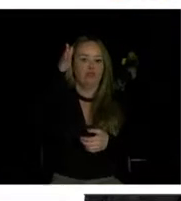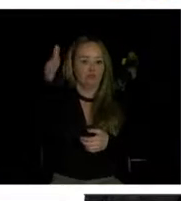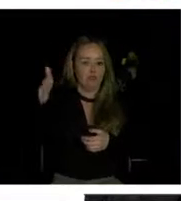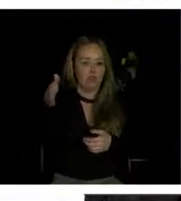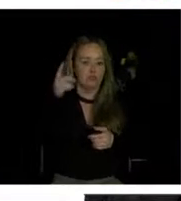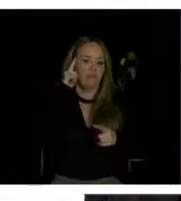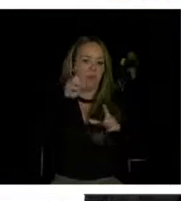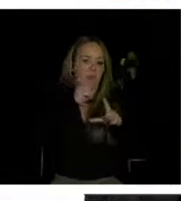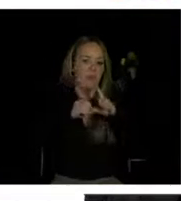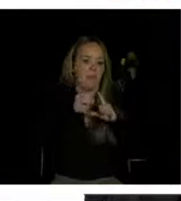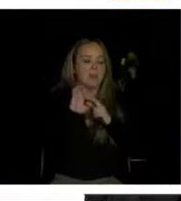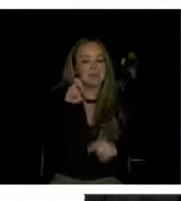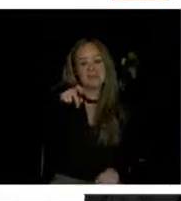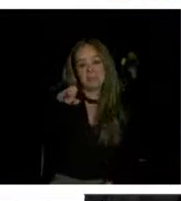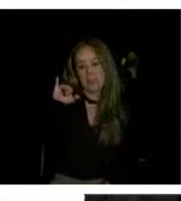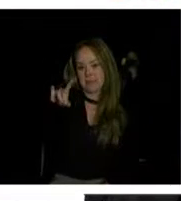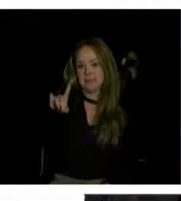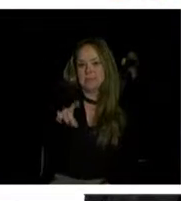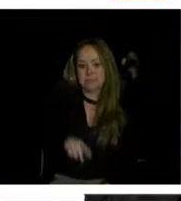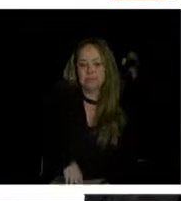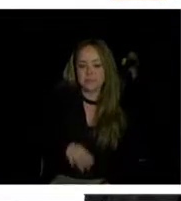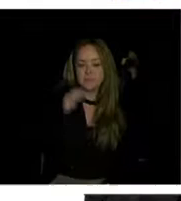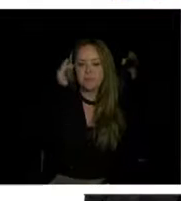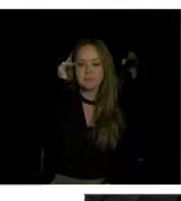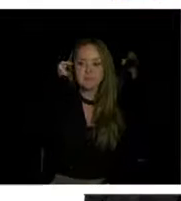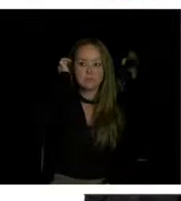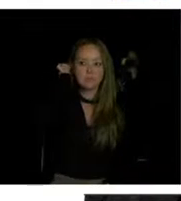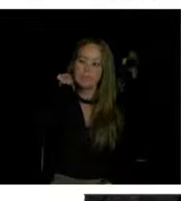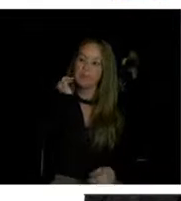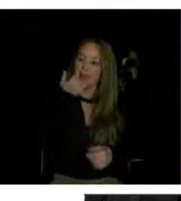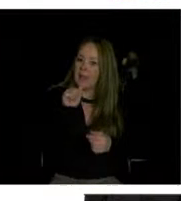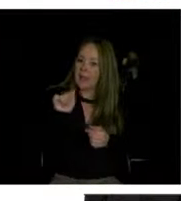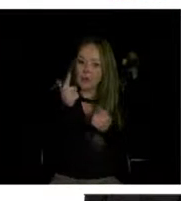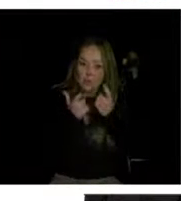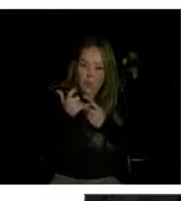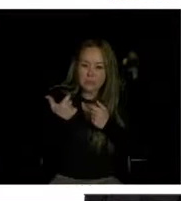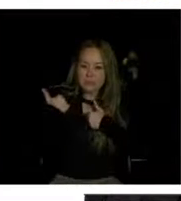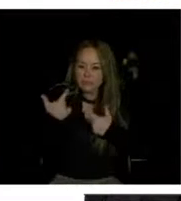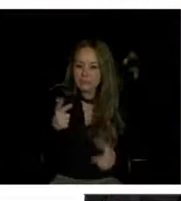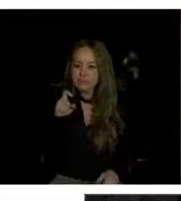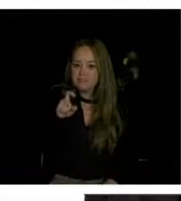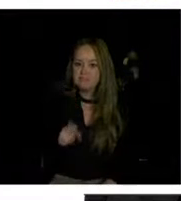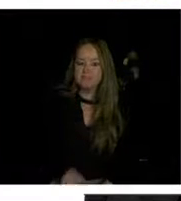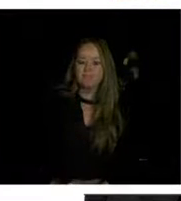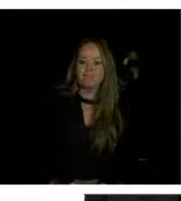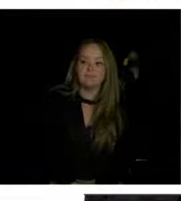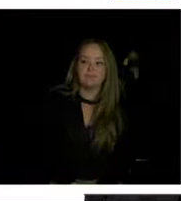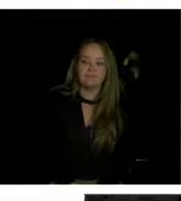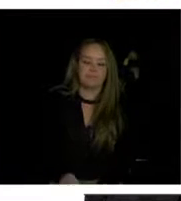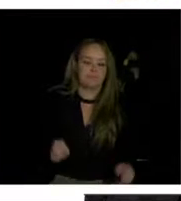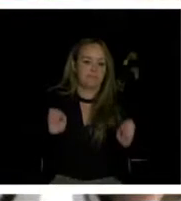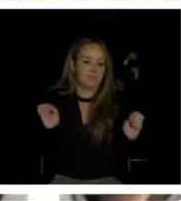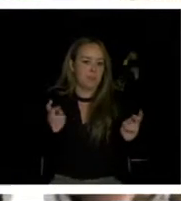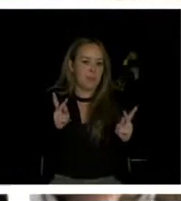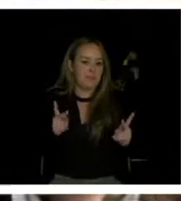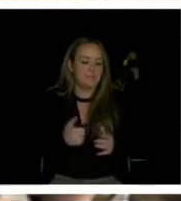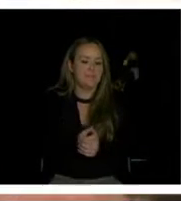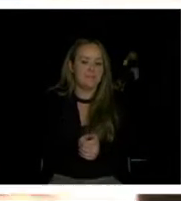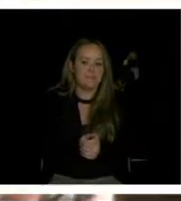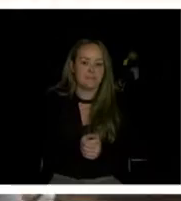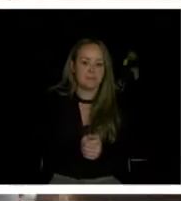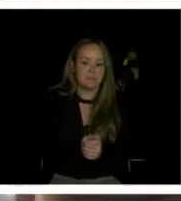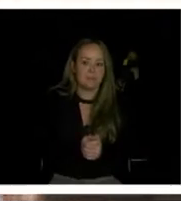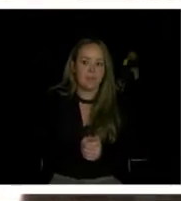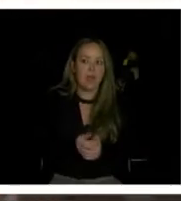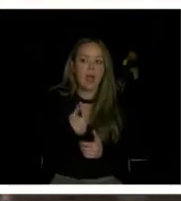of El Paso ISD? Any questions so far? All right.